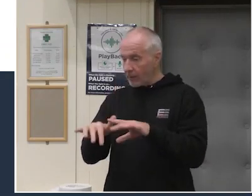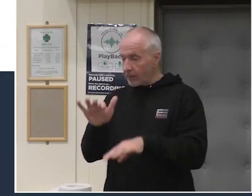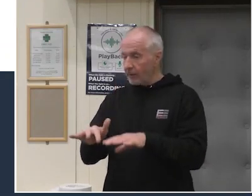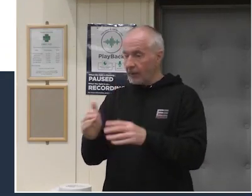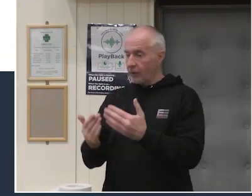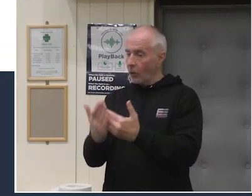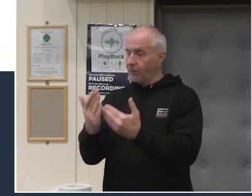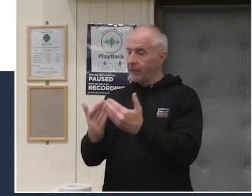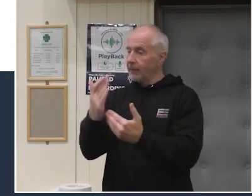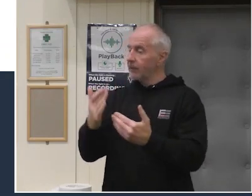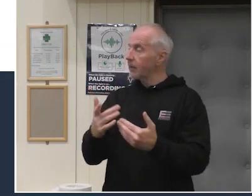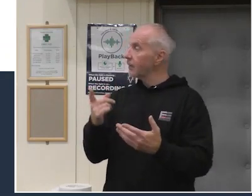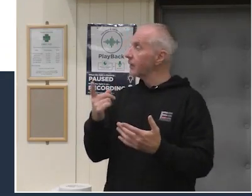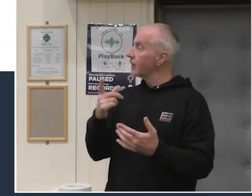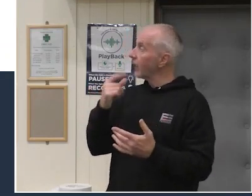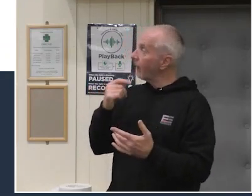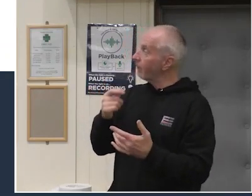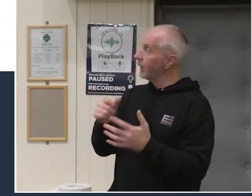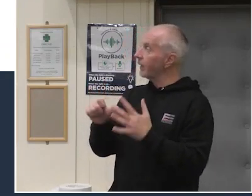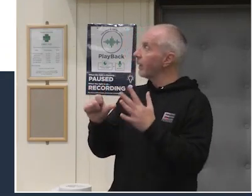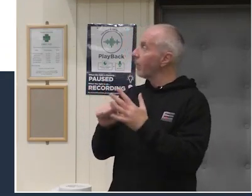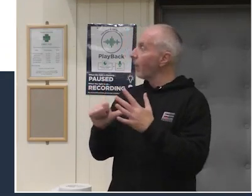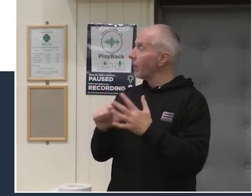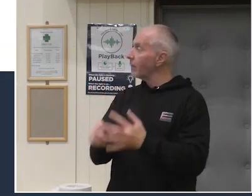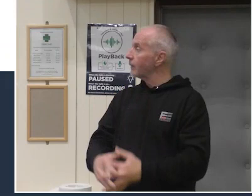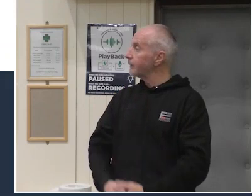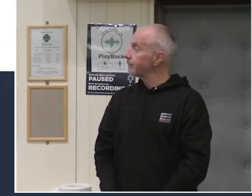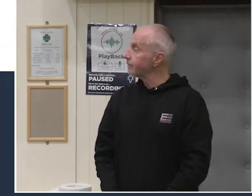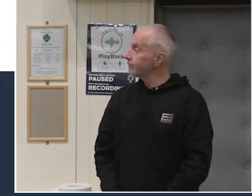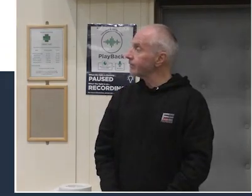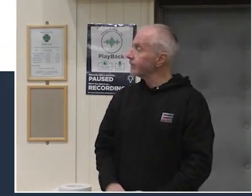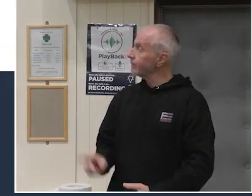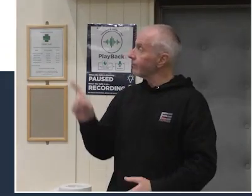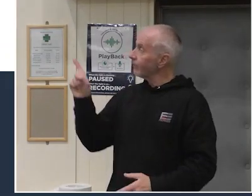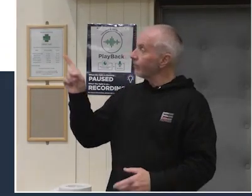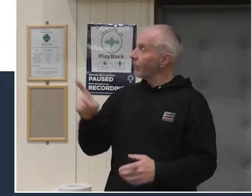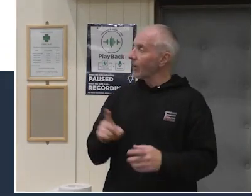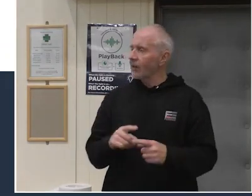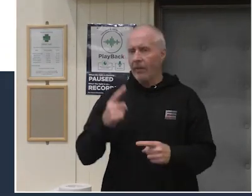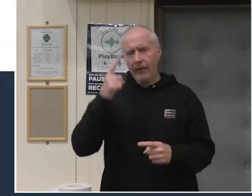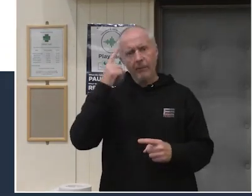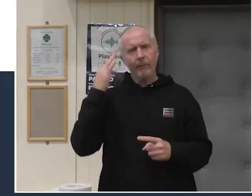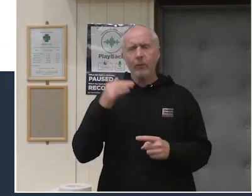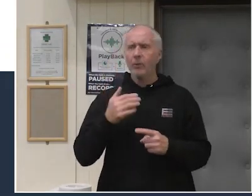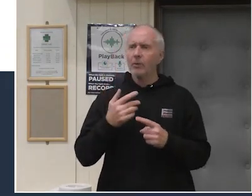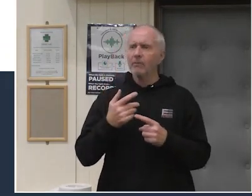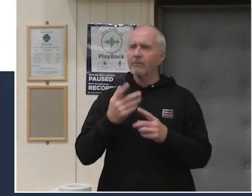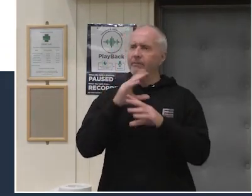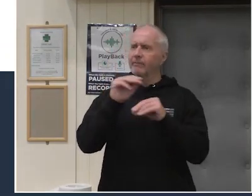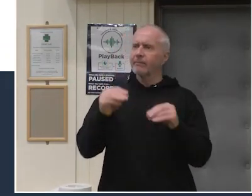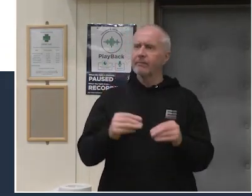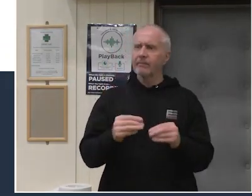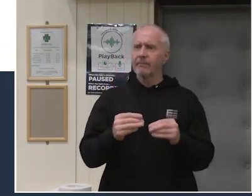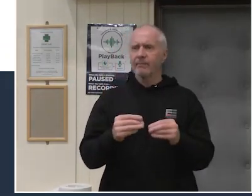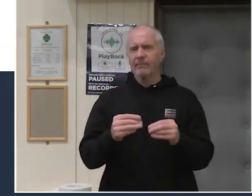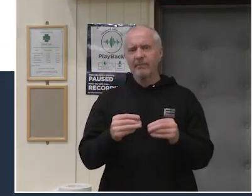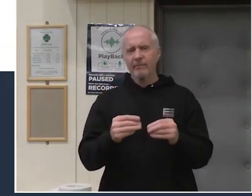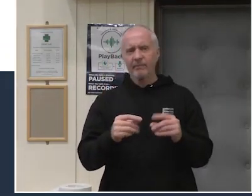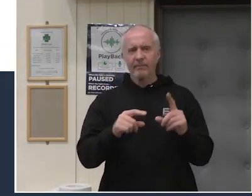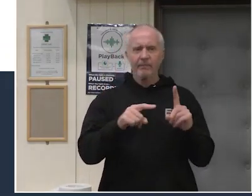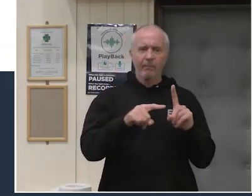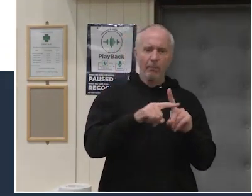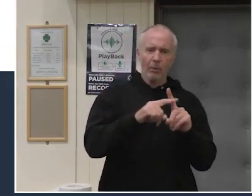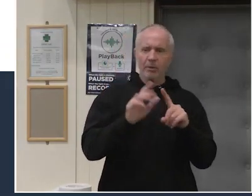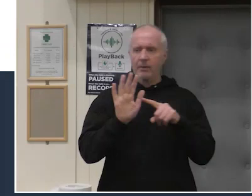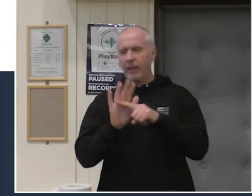is sometimes an issue. Tuning range, this 10-15% I mentioned, plus minus, well, that's gone